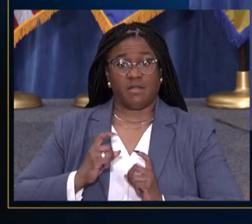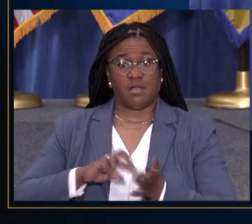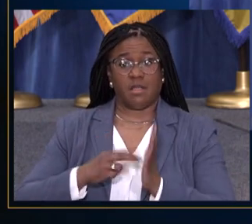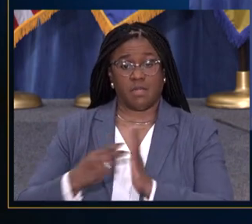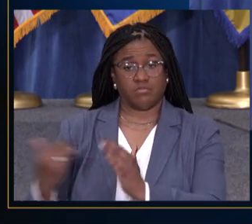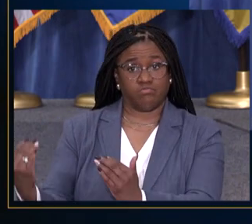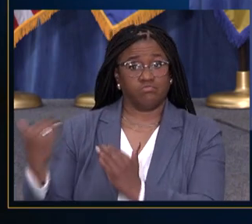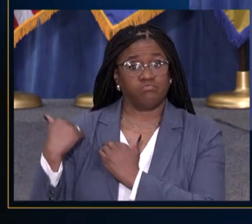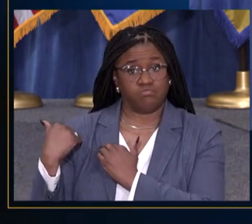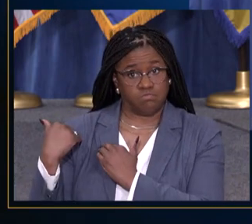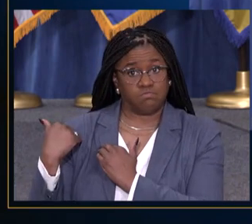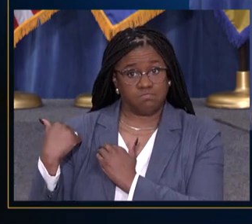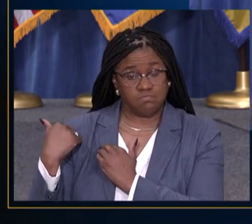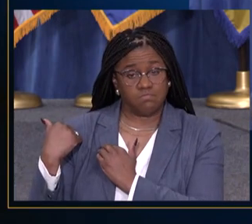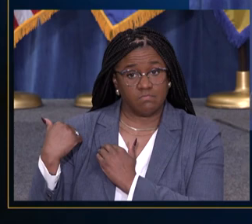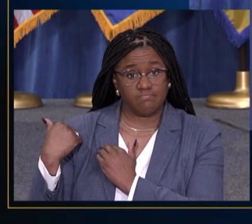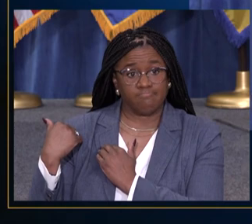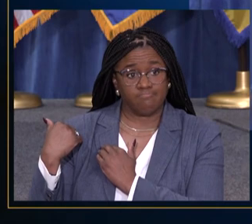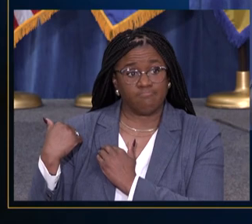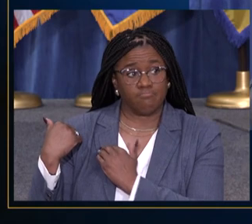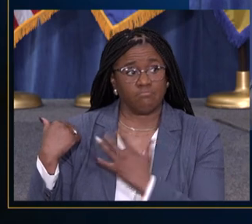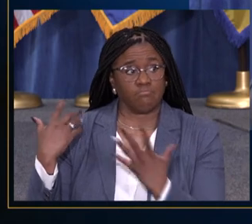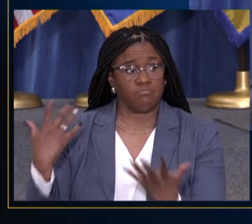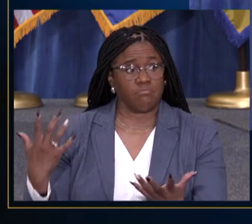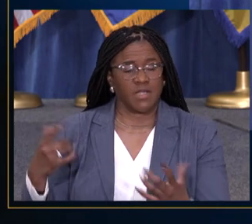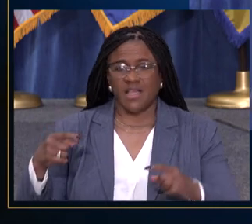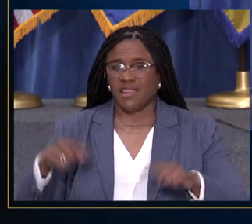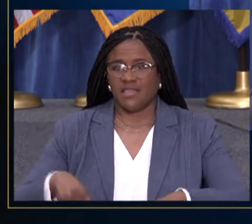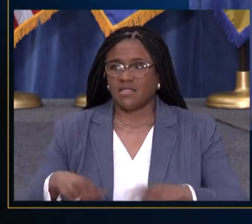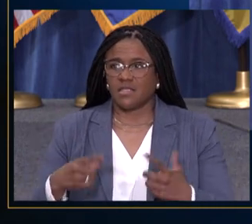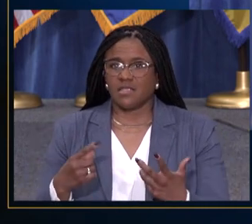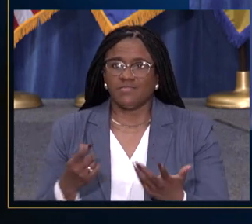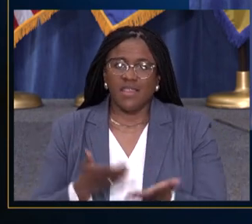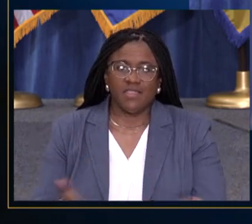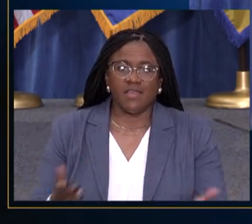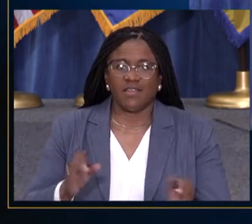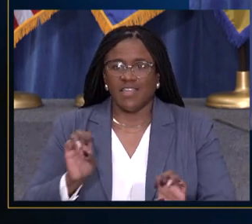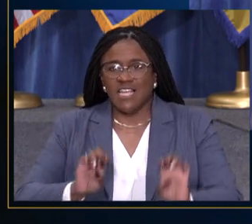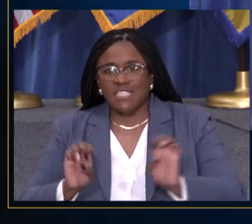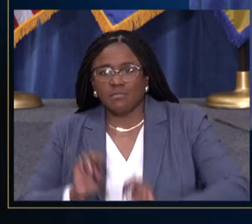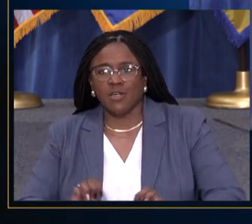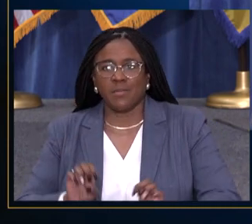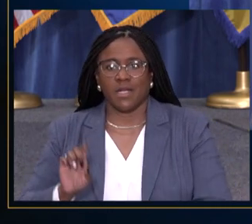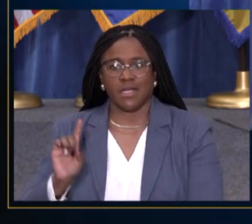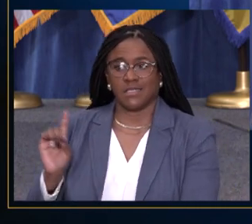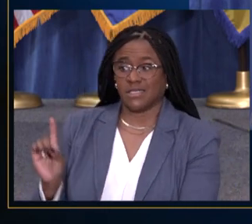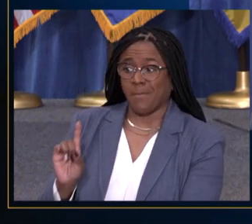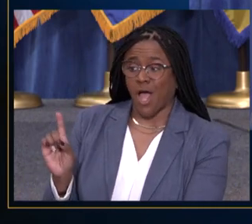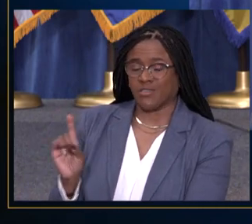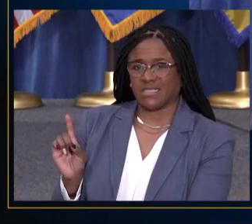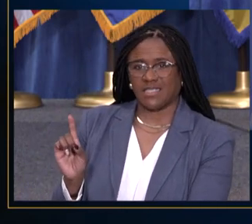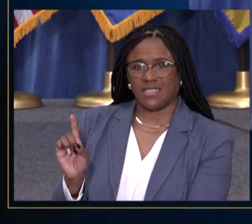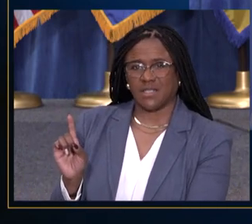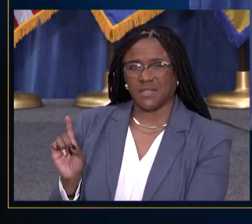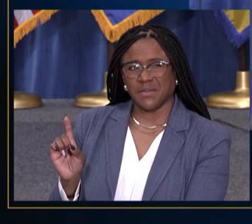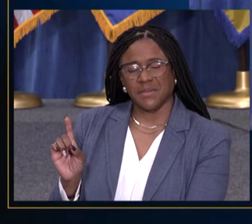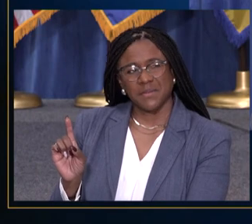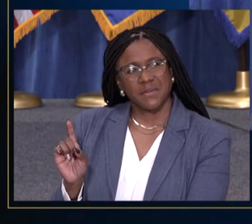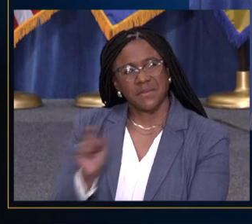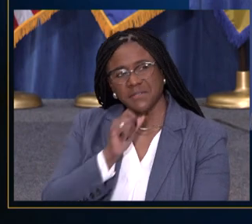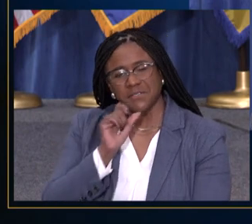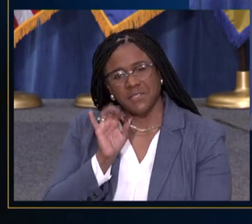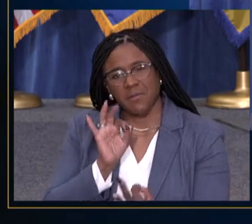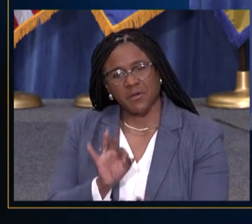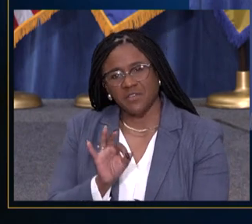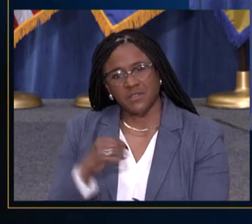required. And that in this thing, this experiment we call democracy, it is not perfect. We have